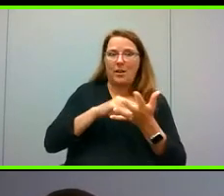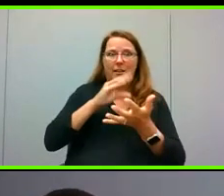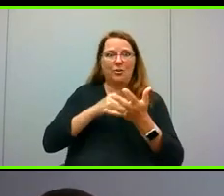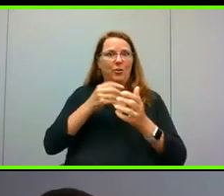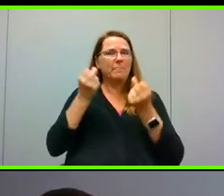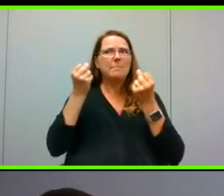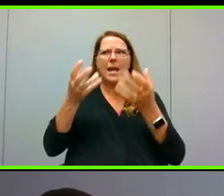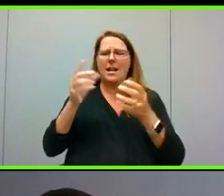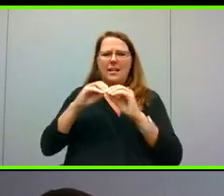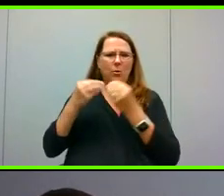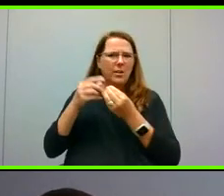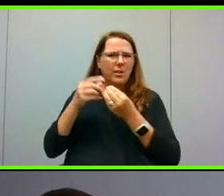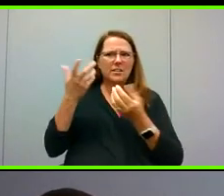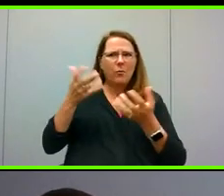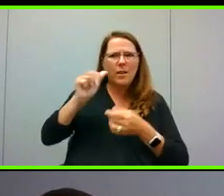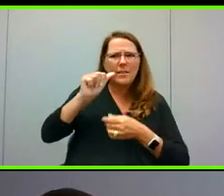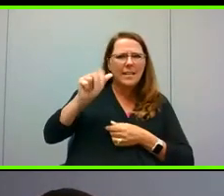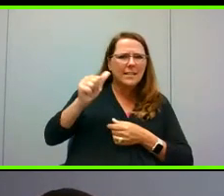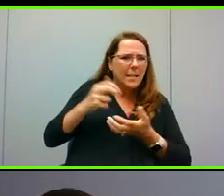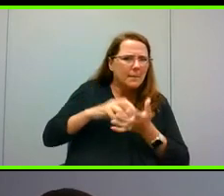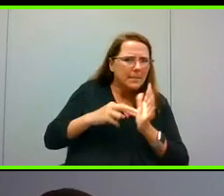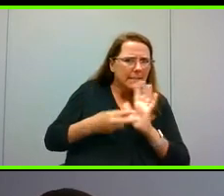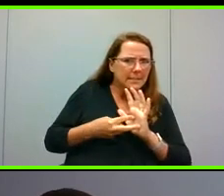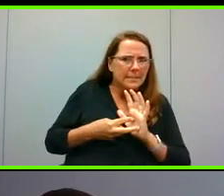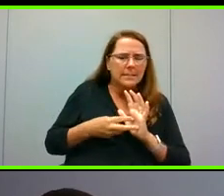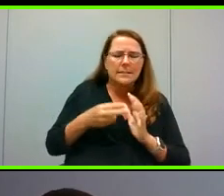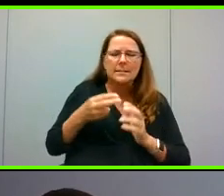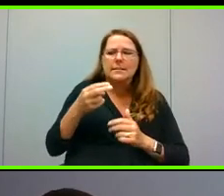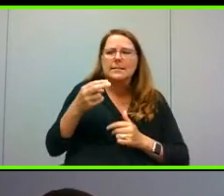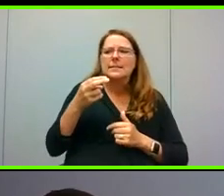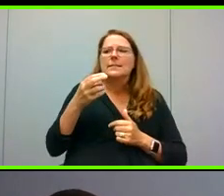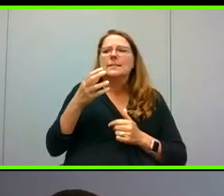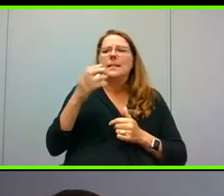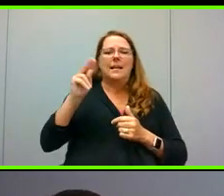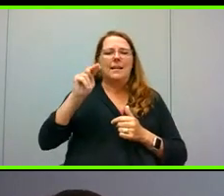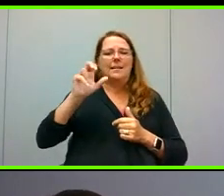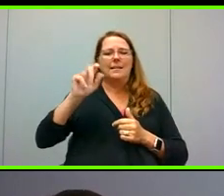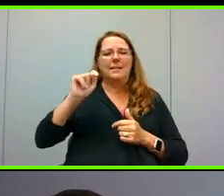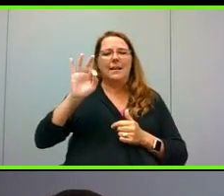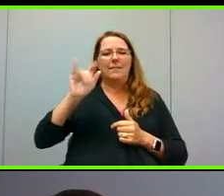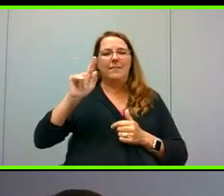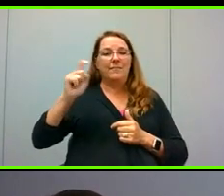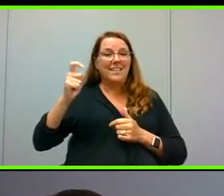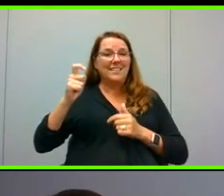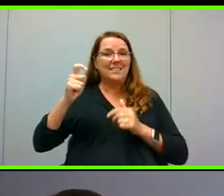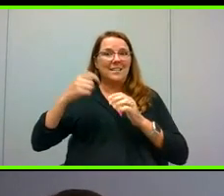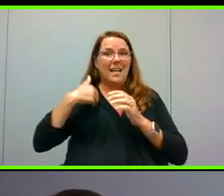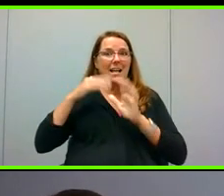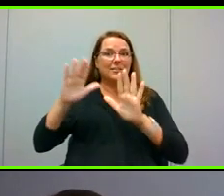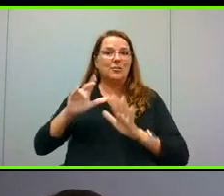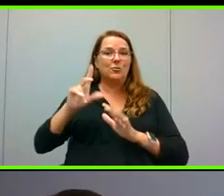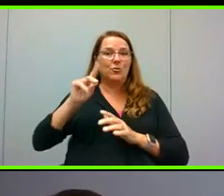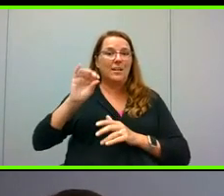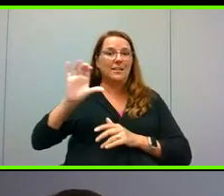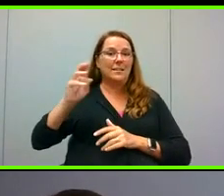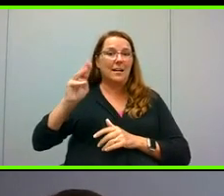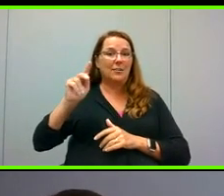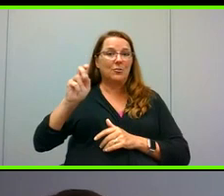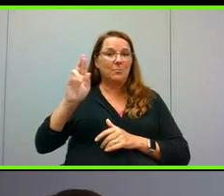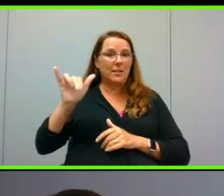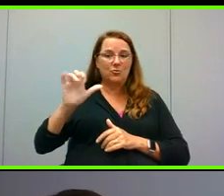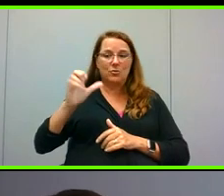on what the ADA is. And even on Netflix, they've got the great documentary Crip Camp. Encourage you to check